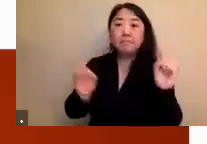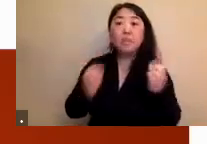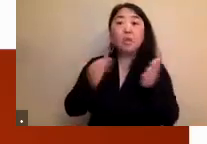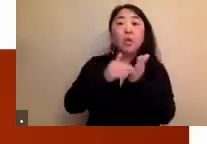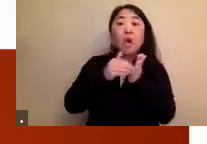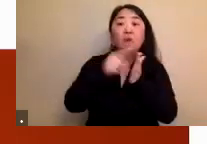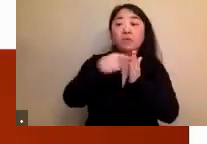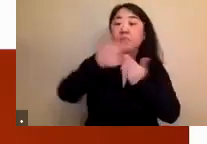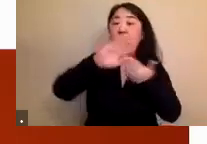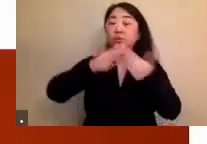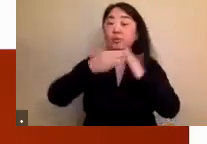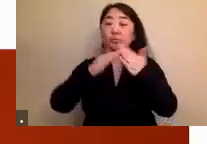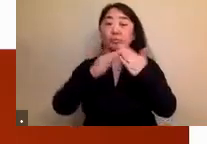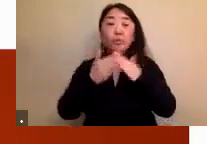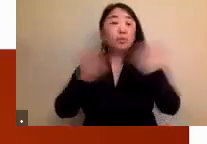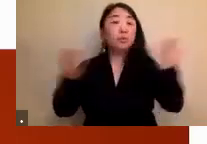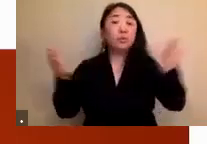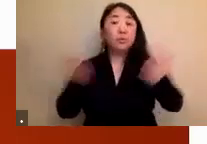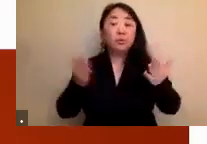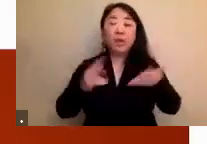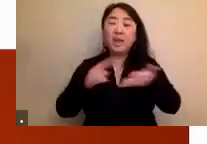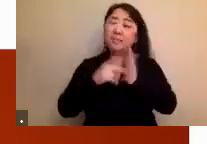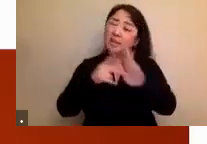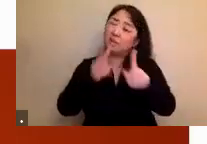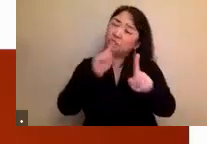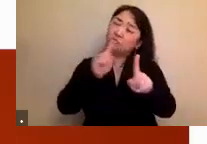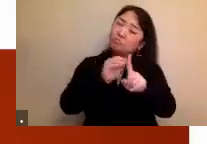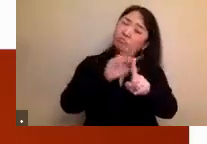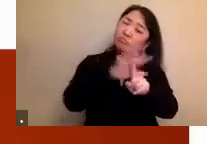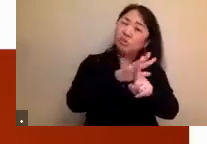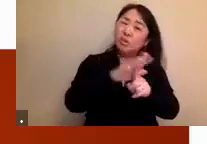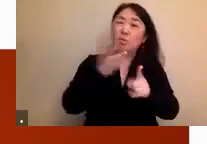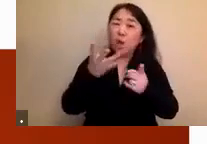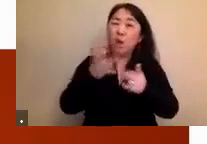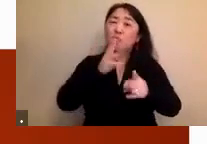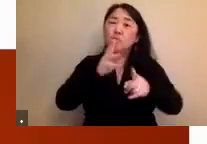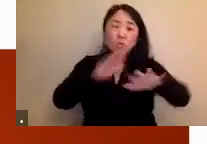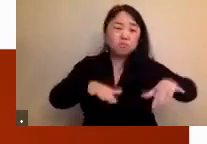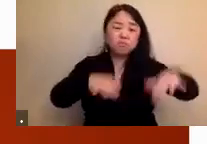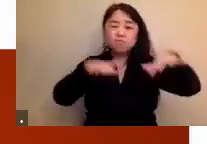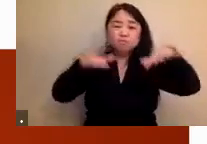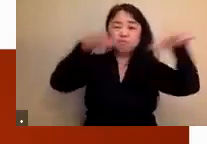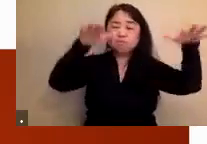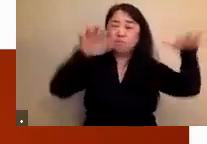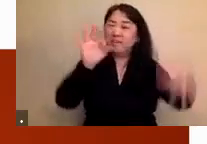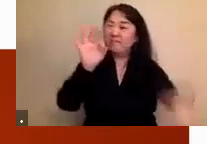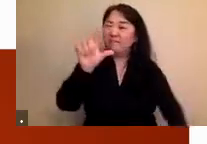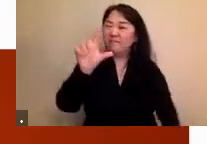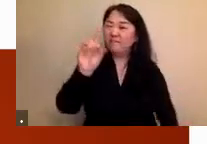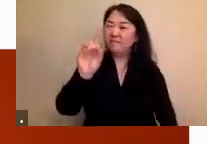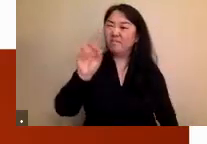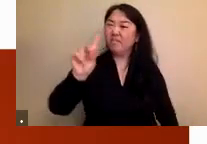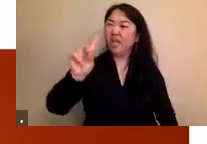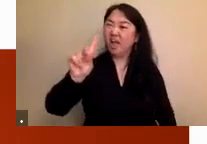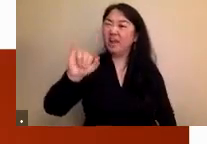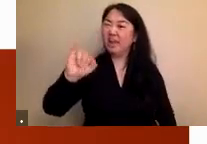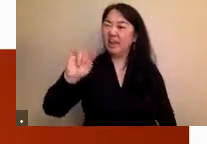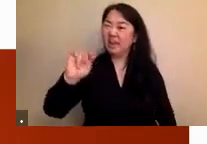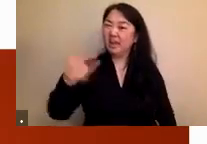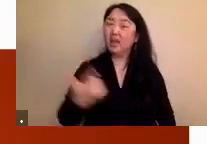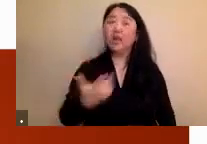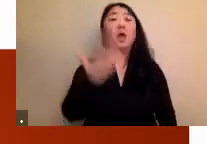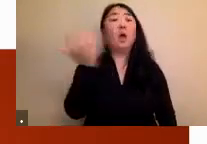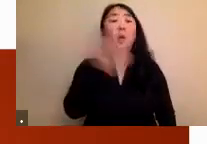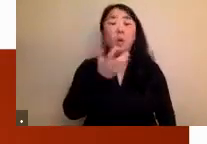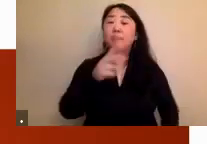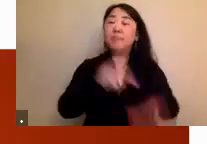communities were subjected to flooding. These are some of the practices that we realized later in